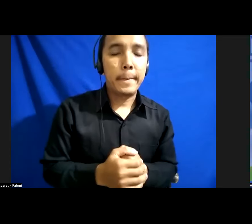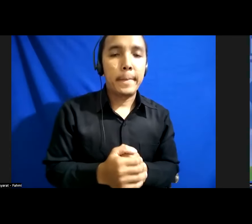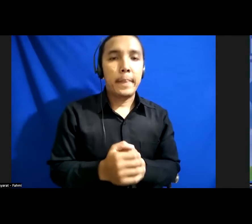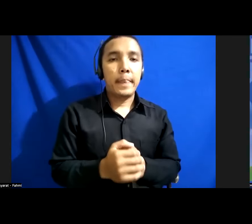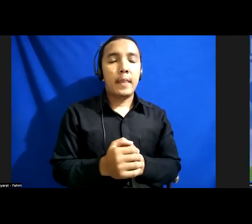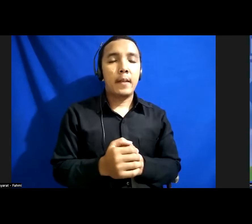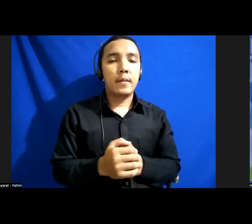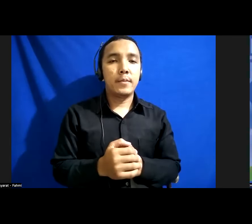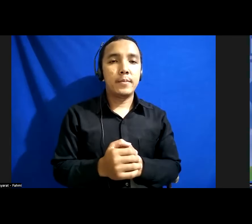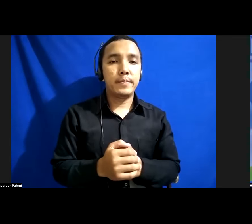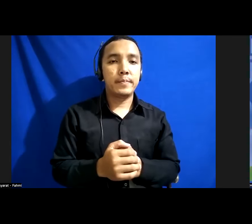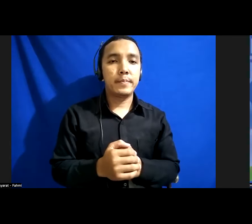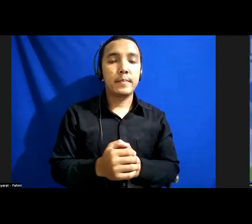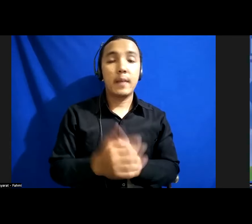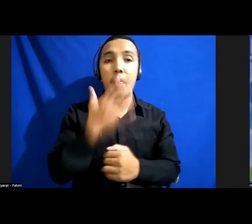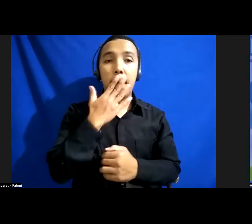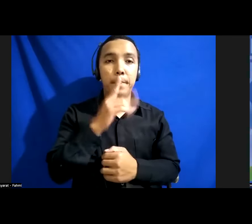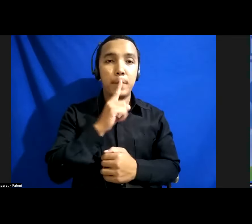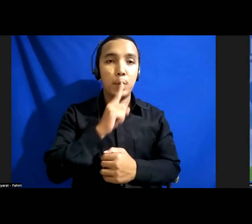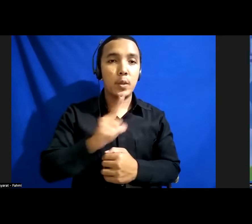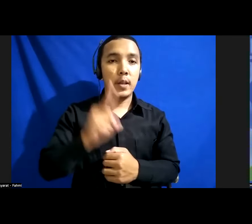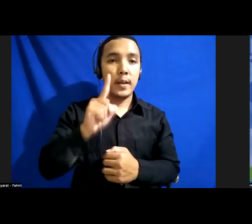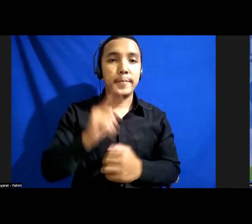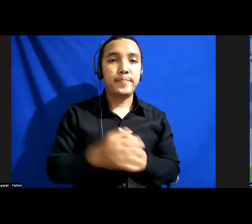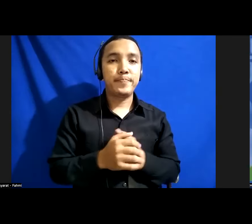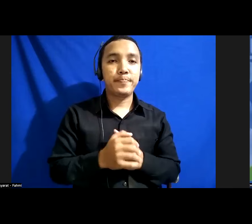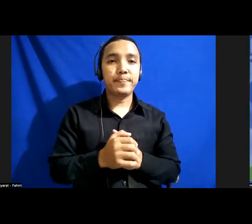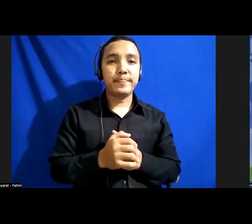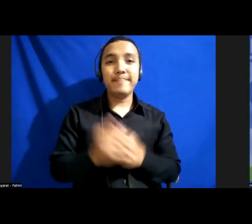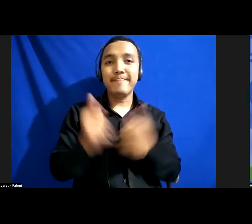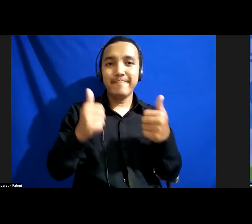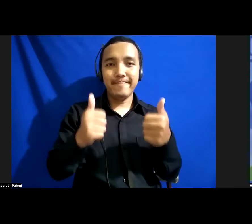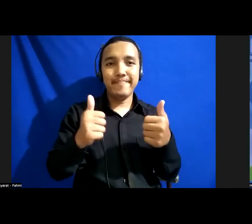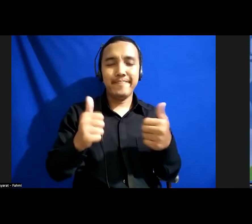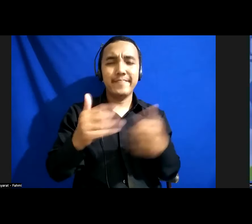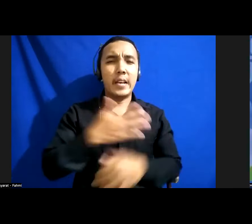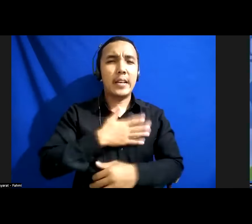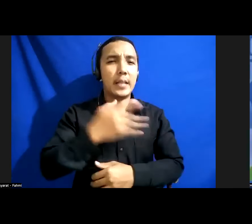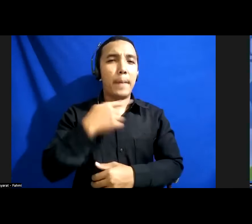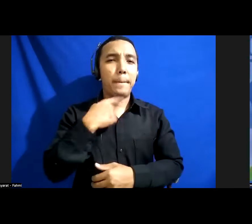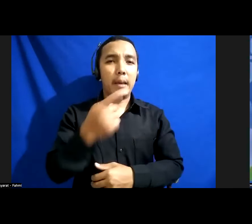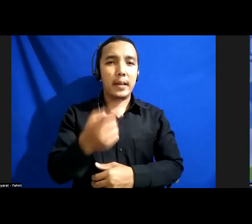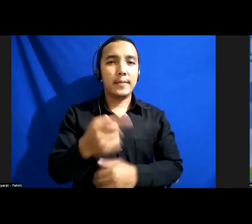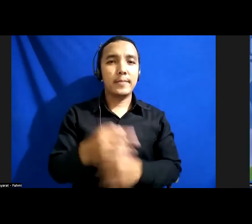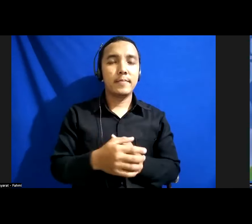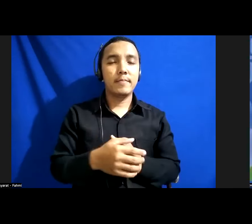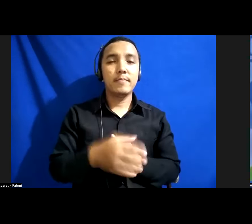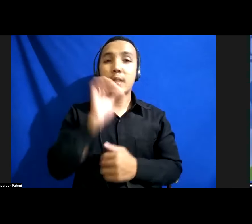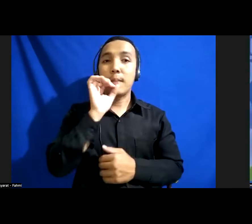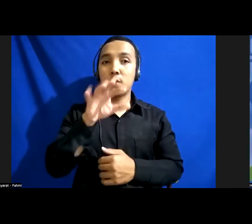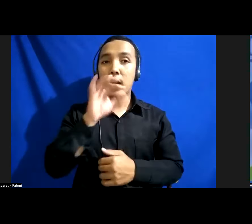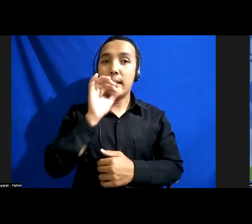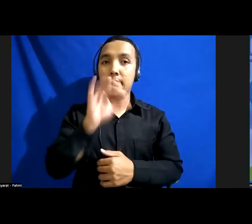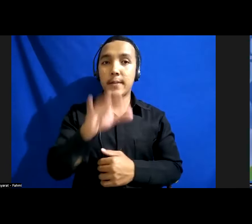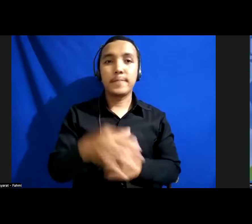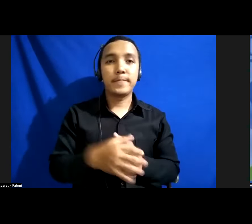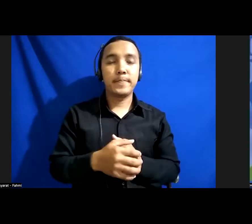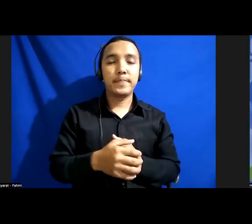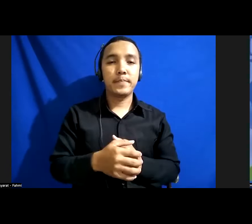Yes, we are. All right, so I will be delivering my